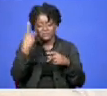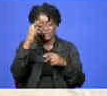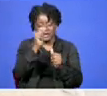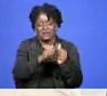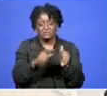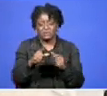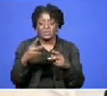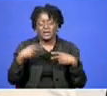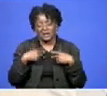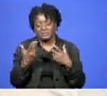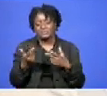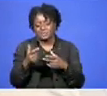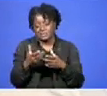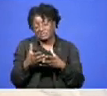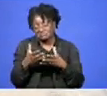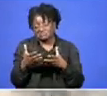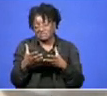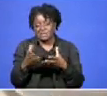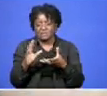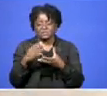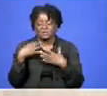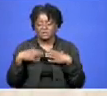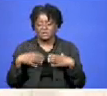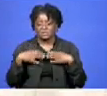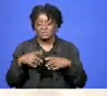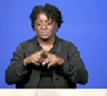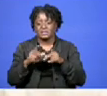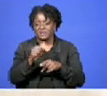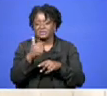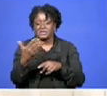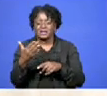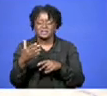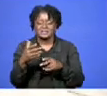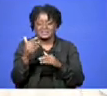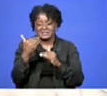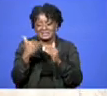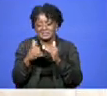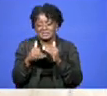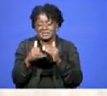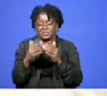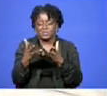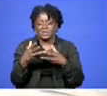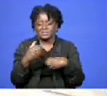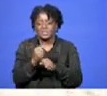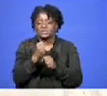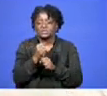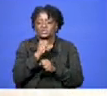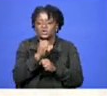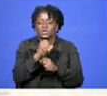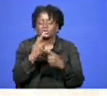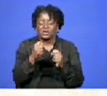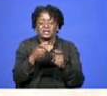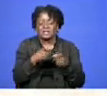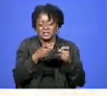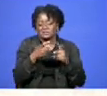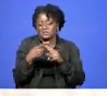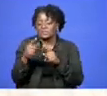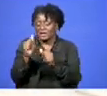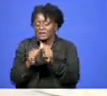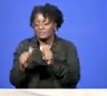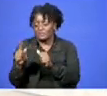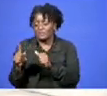a bit of clothes, but everything else is kind of limited. And so we want to make sure I try and touch everybody, but we're not turning anybody